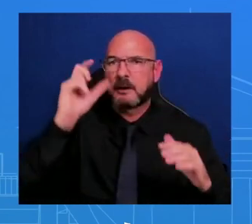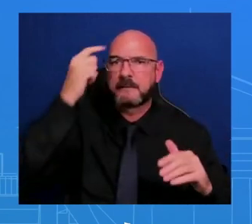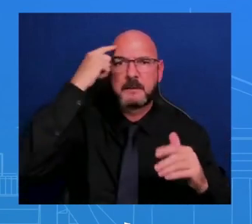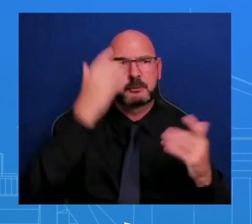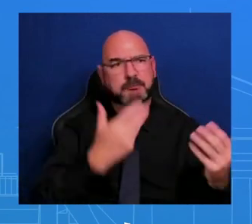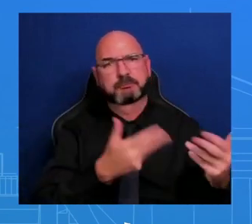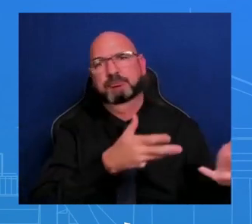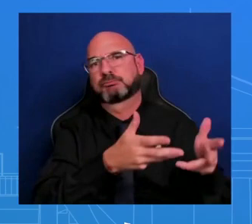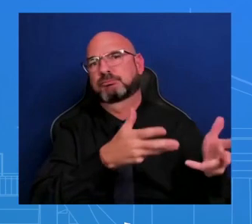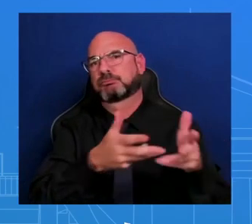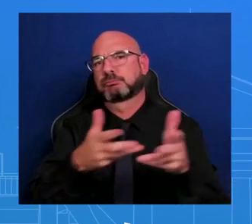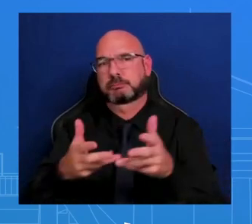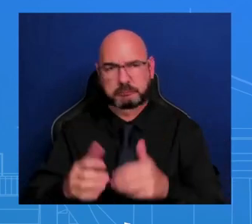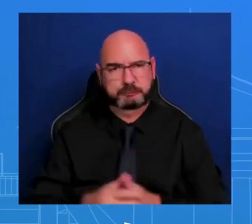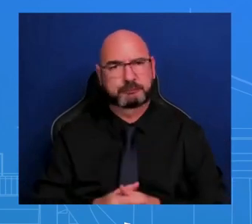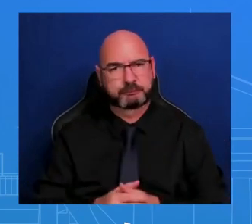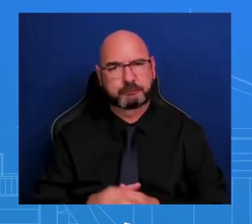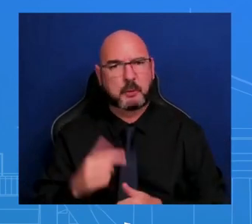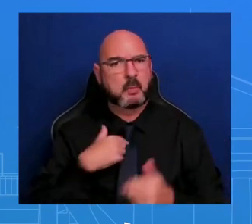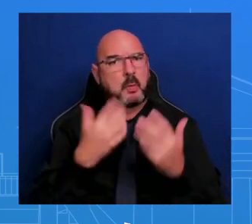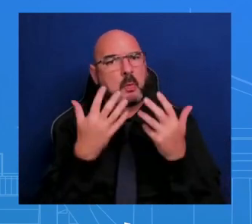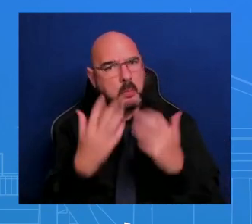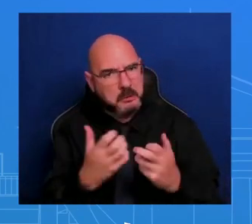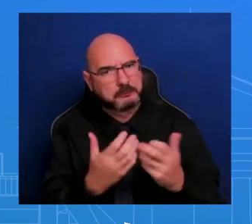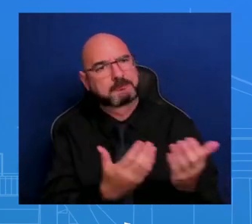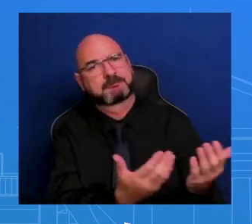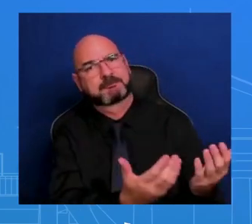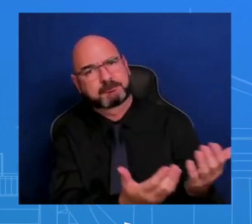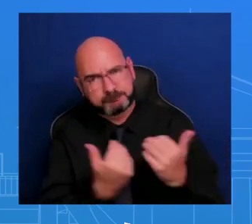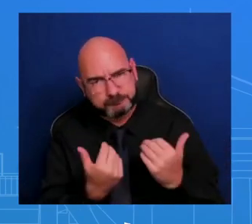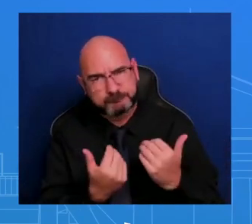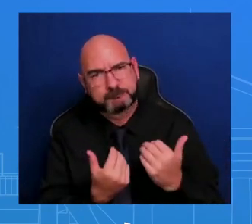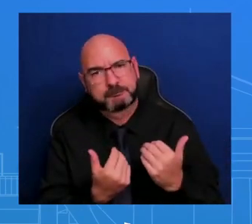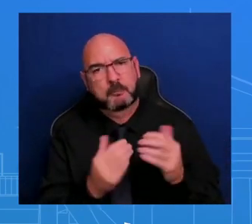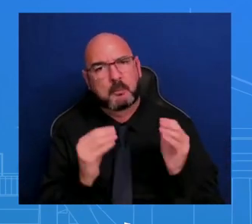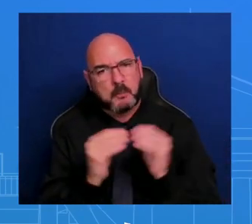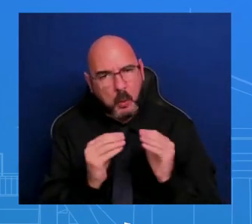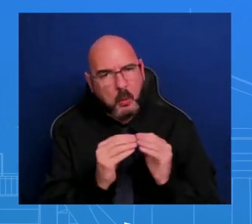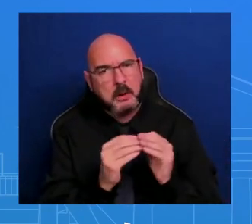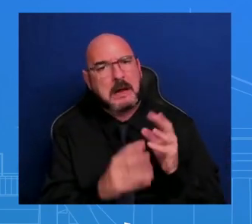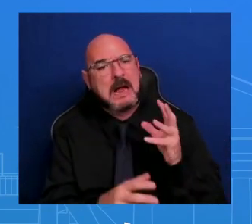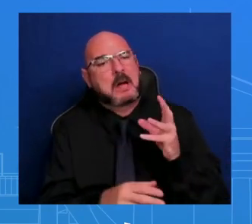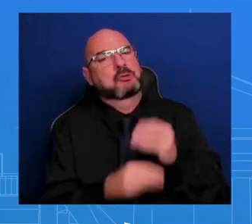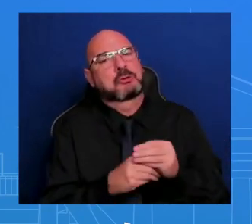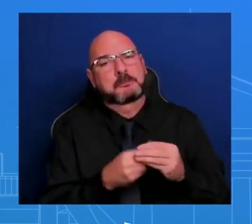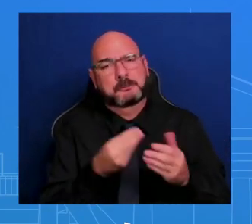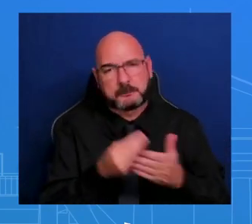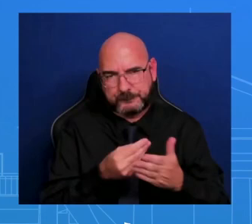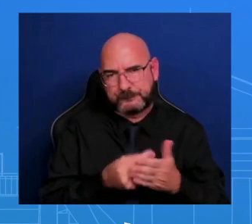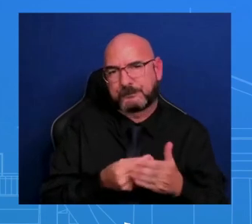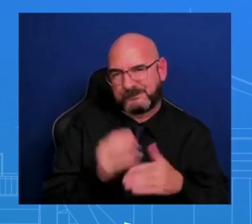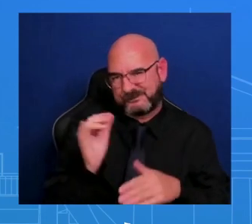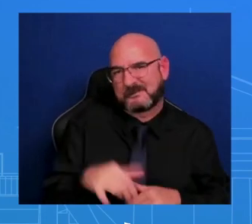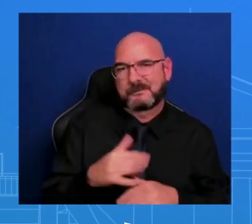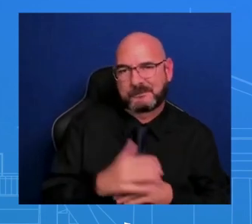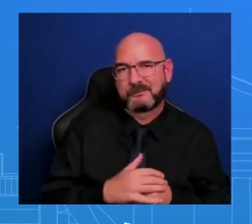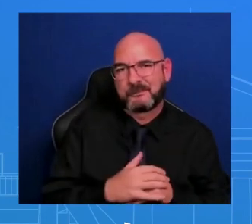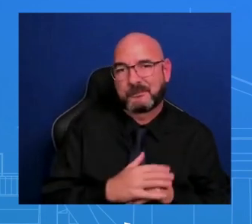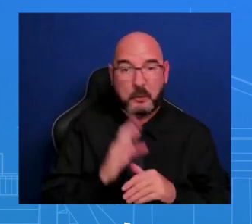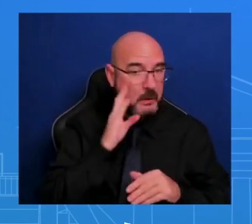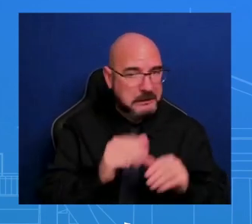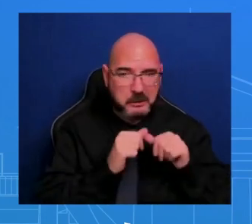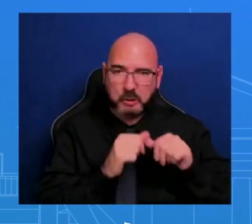this additional funding. And so that hasn't stopped. That's going to continue. We're going to continue to make sure that we talk to